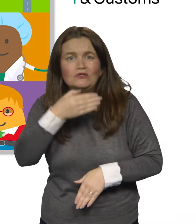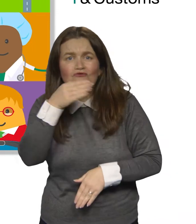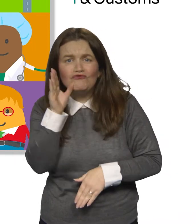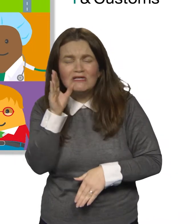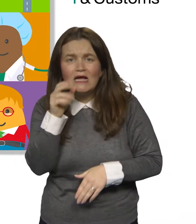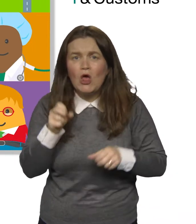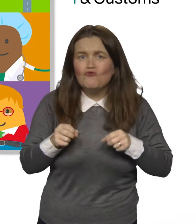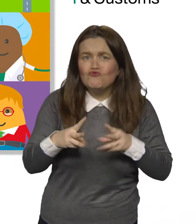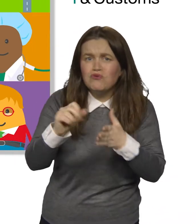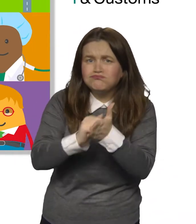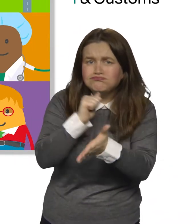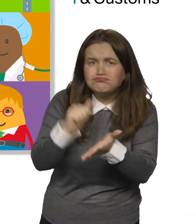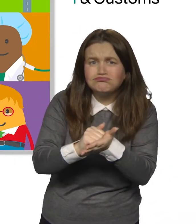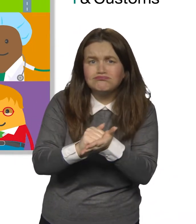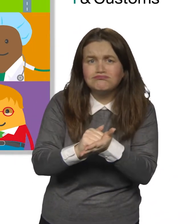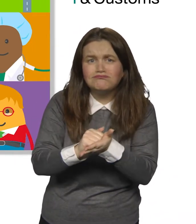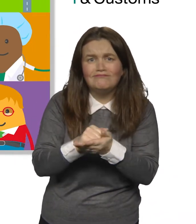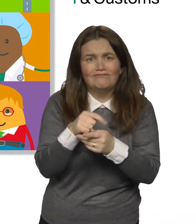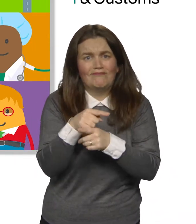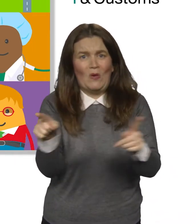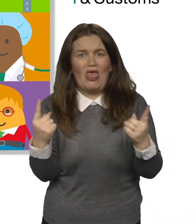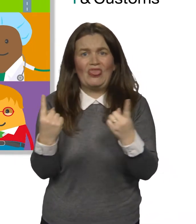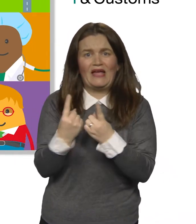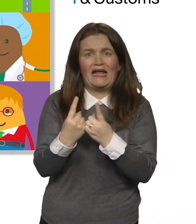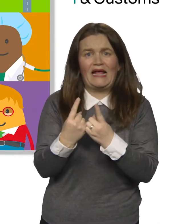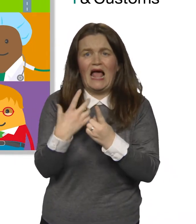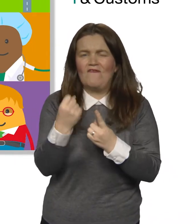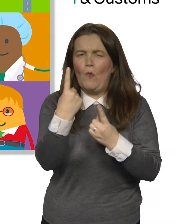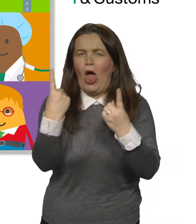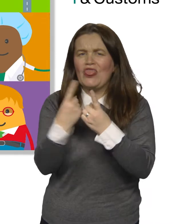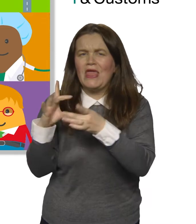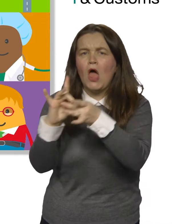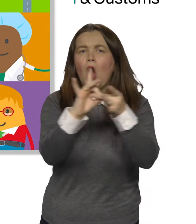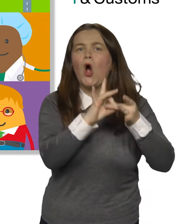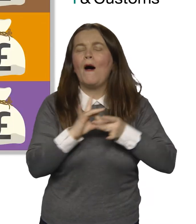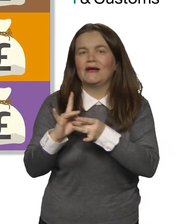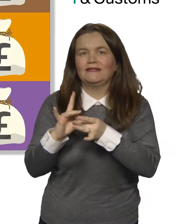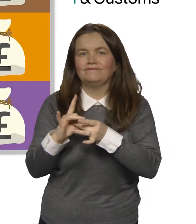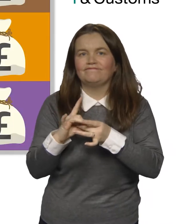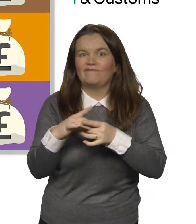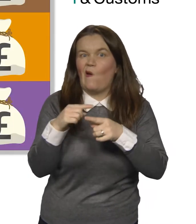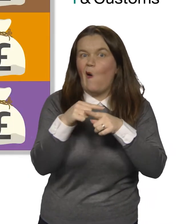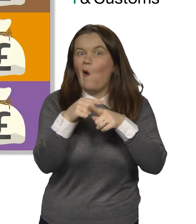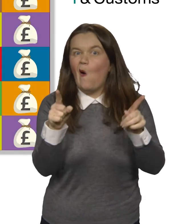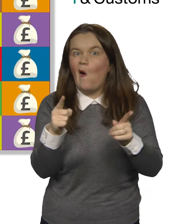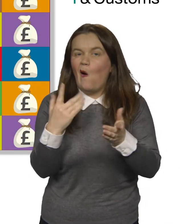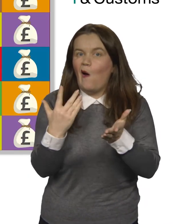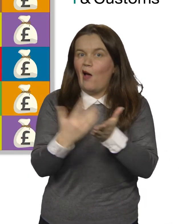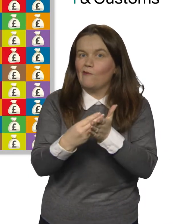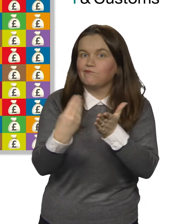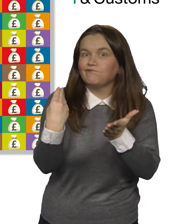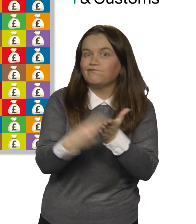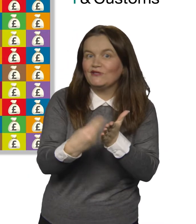roads. And these things all had one thing in common. They all cost money, and lots of